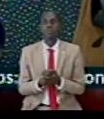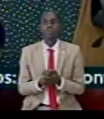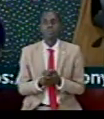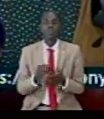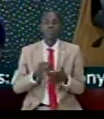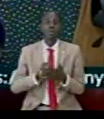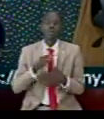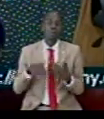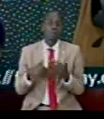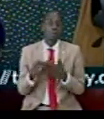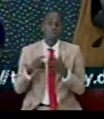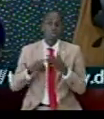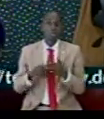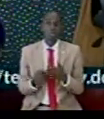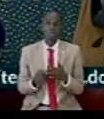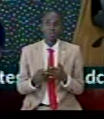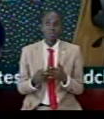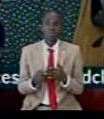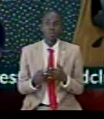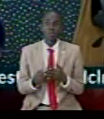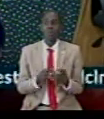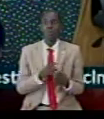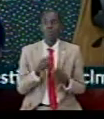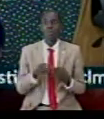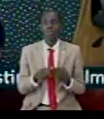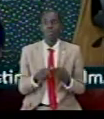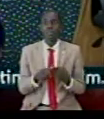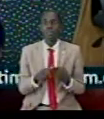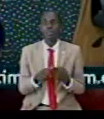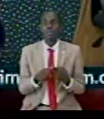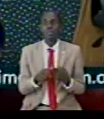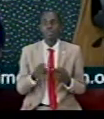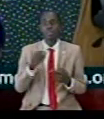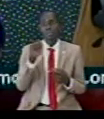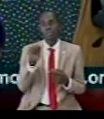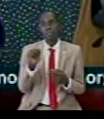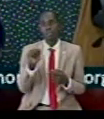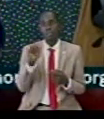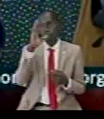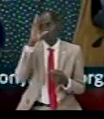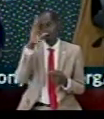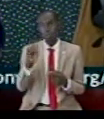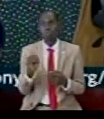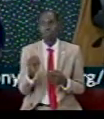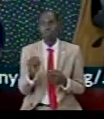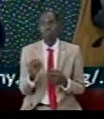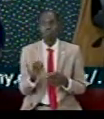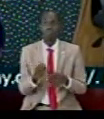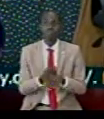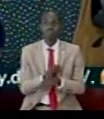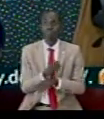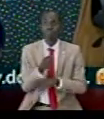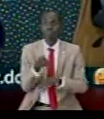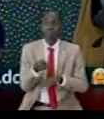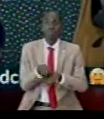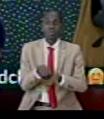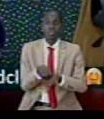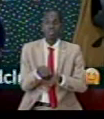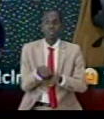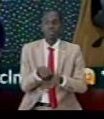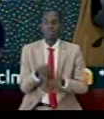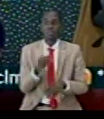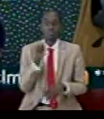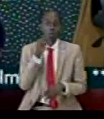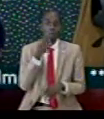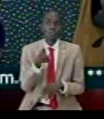starts when a man engaged me. After the engagement, that